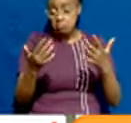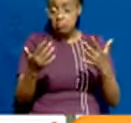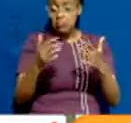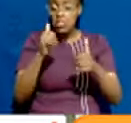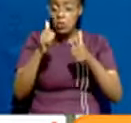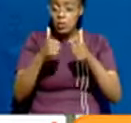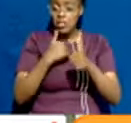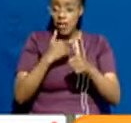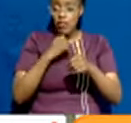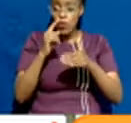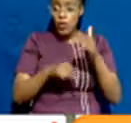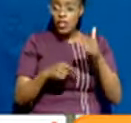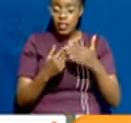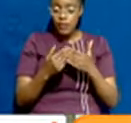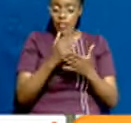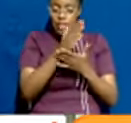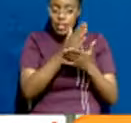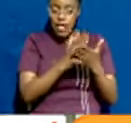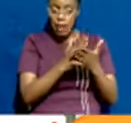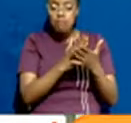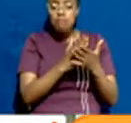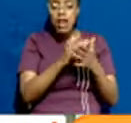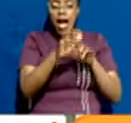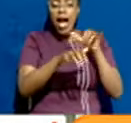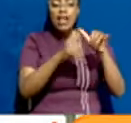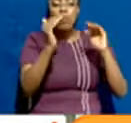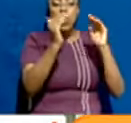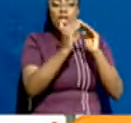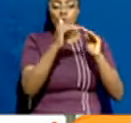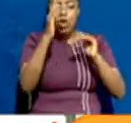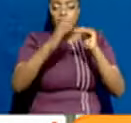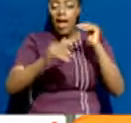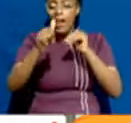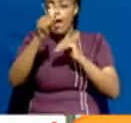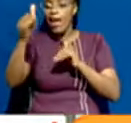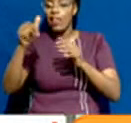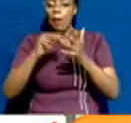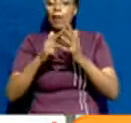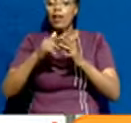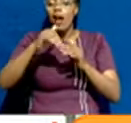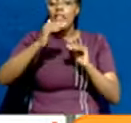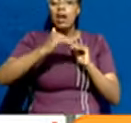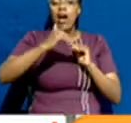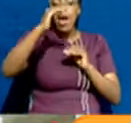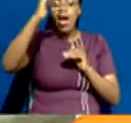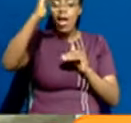where there are some that are more equal than others.